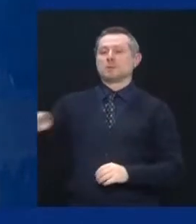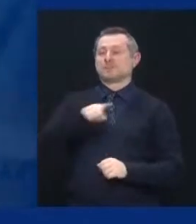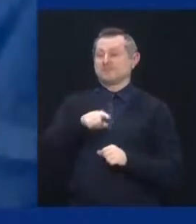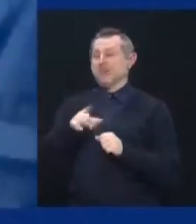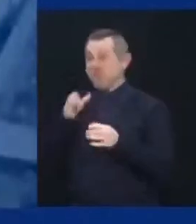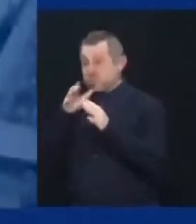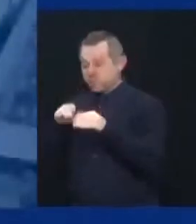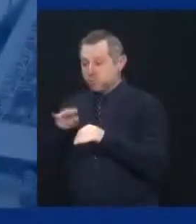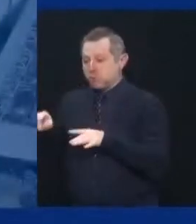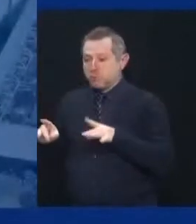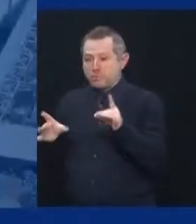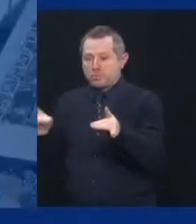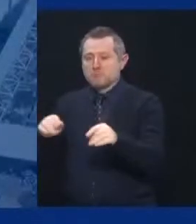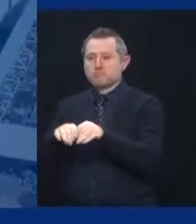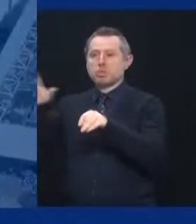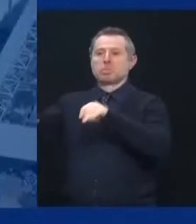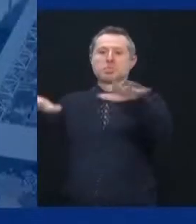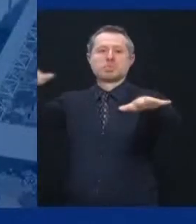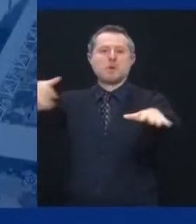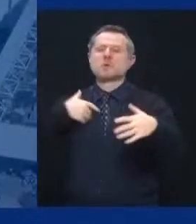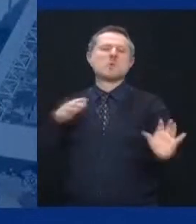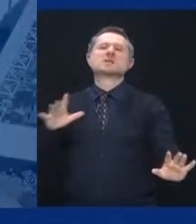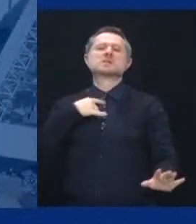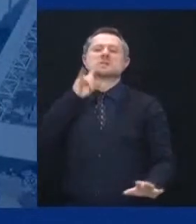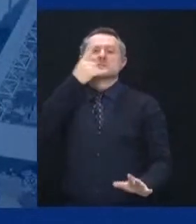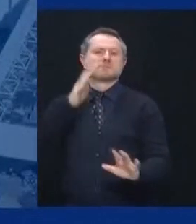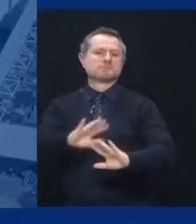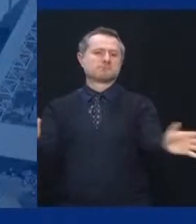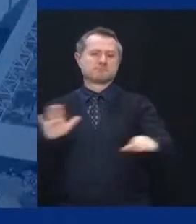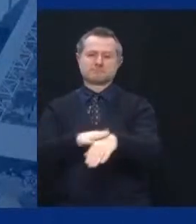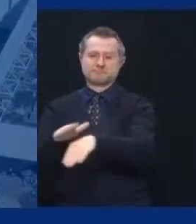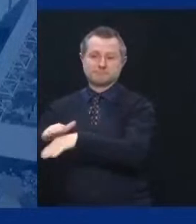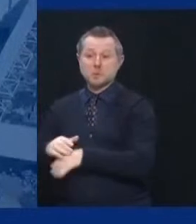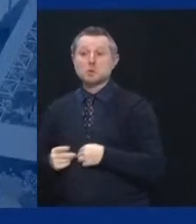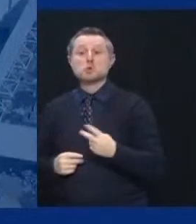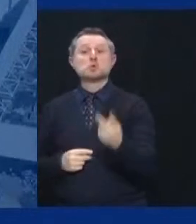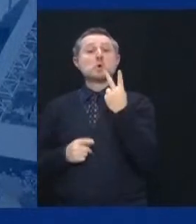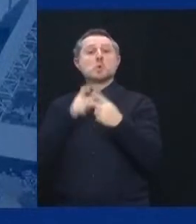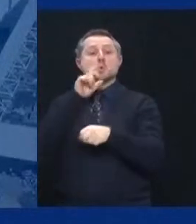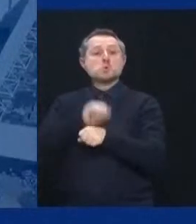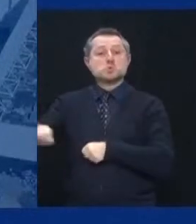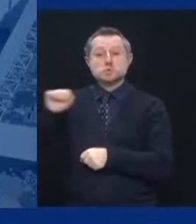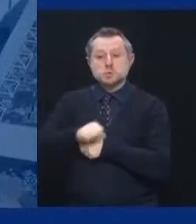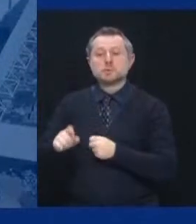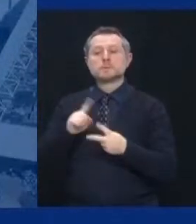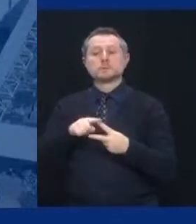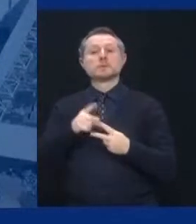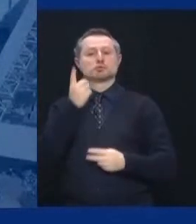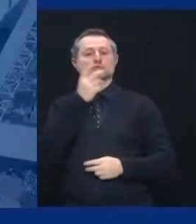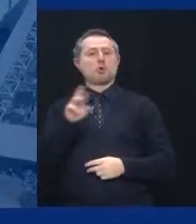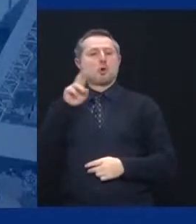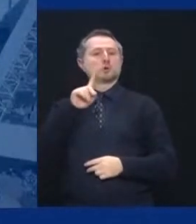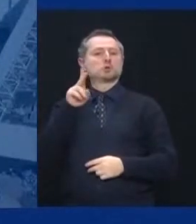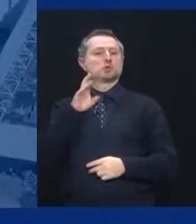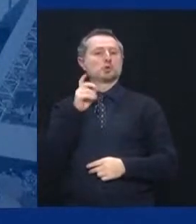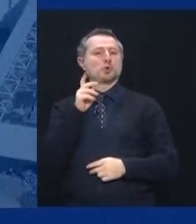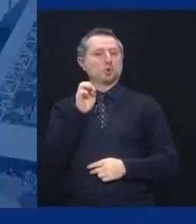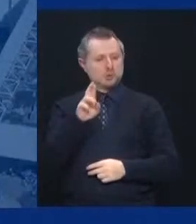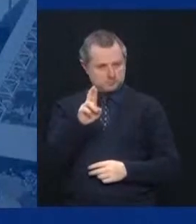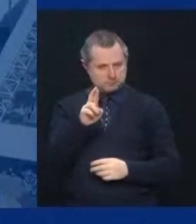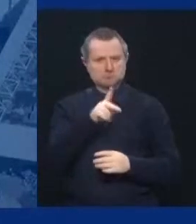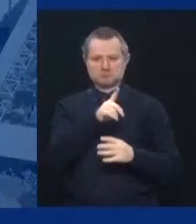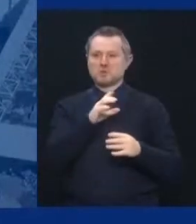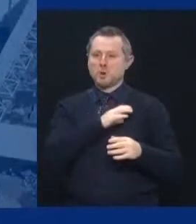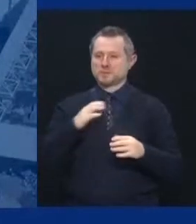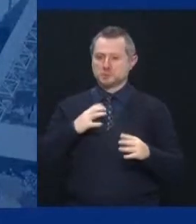So let's just be smart. Two people have worked on this very hard. It's Commissioner Zucker,